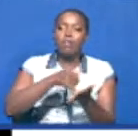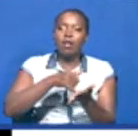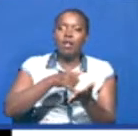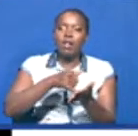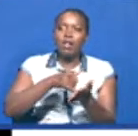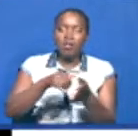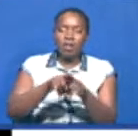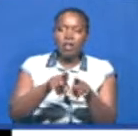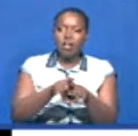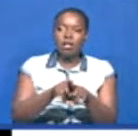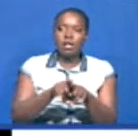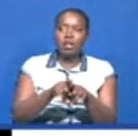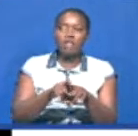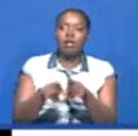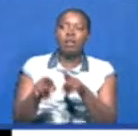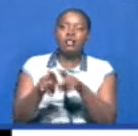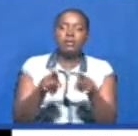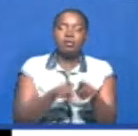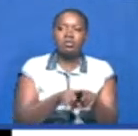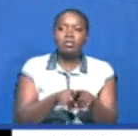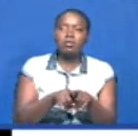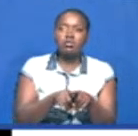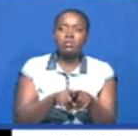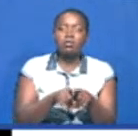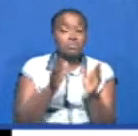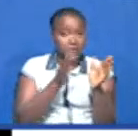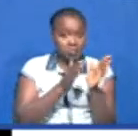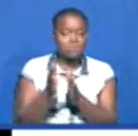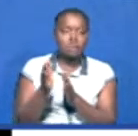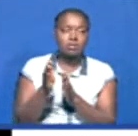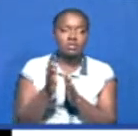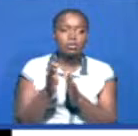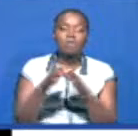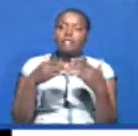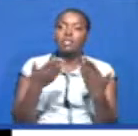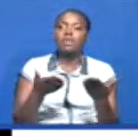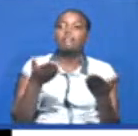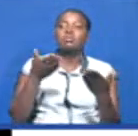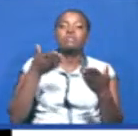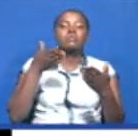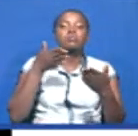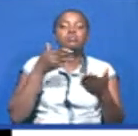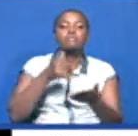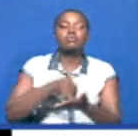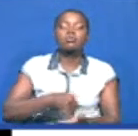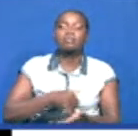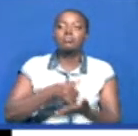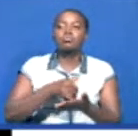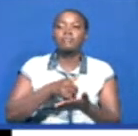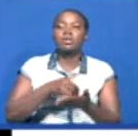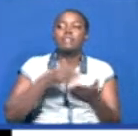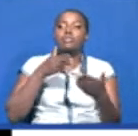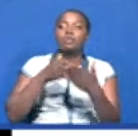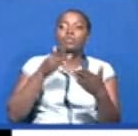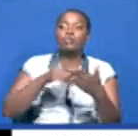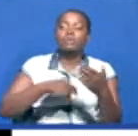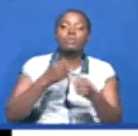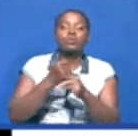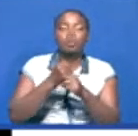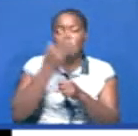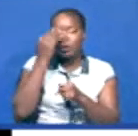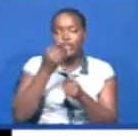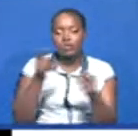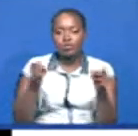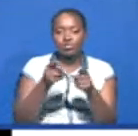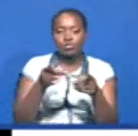same are also planning how to counter what we are doing, because they want to do the shortcuts. They